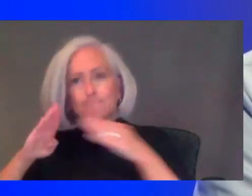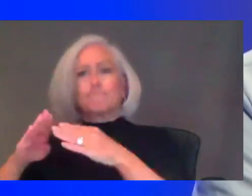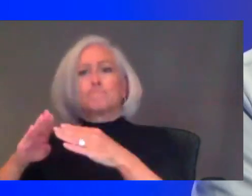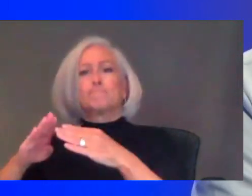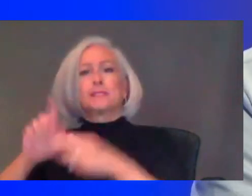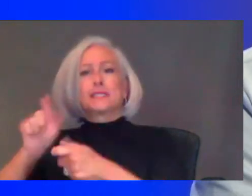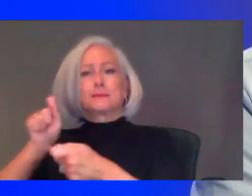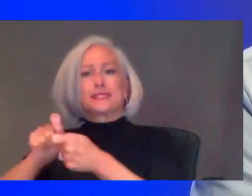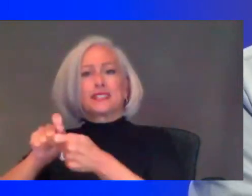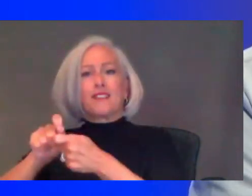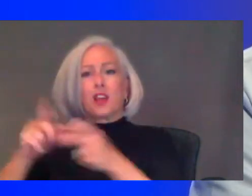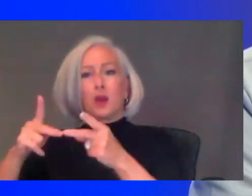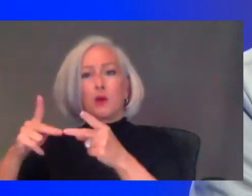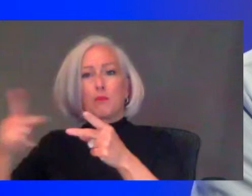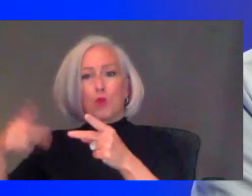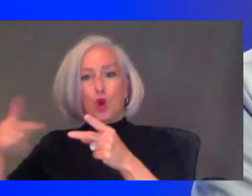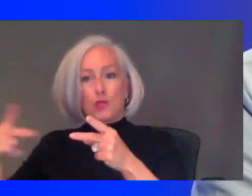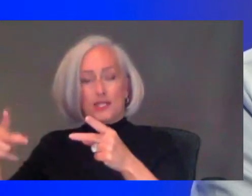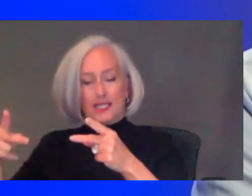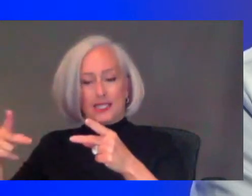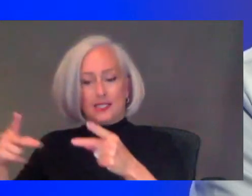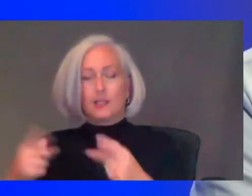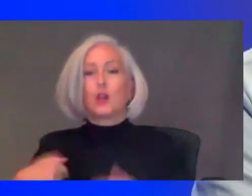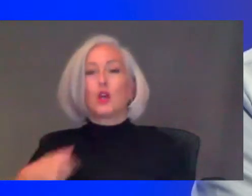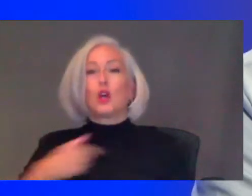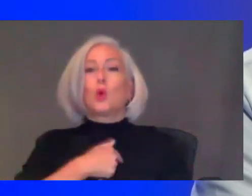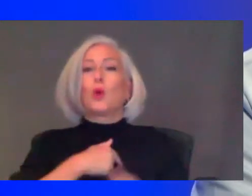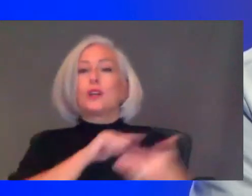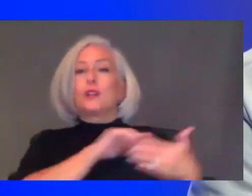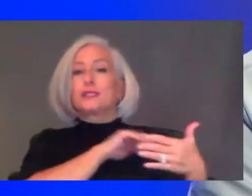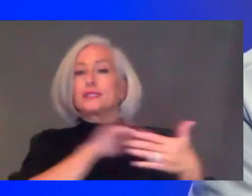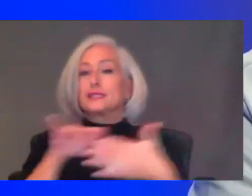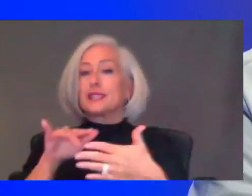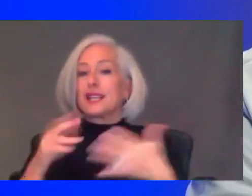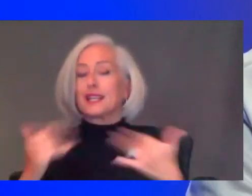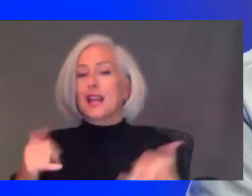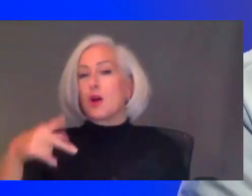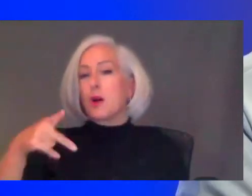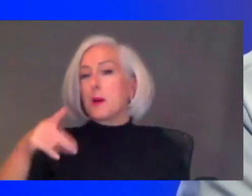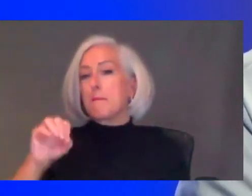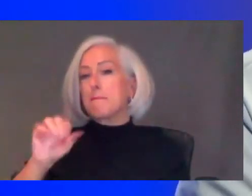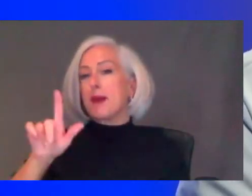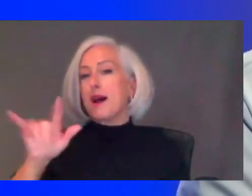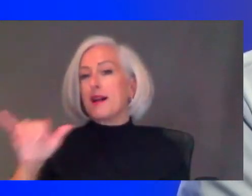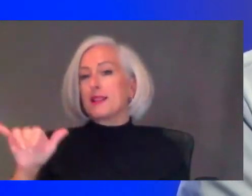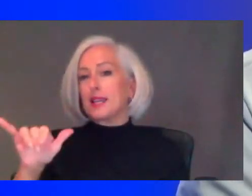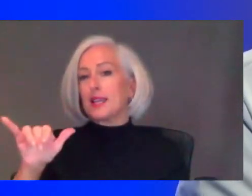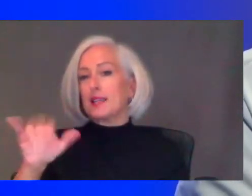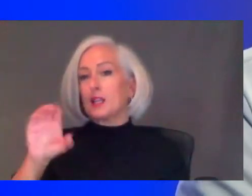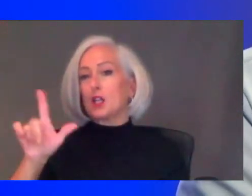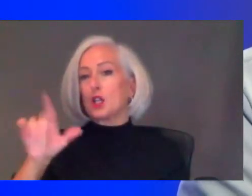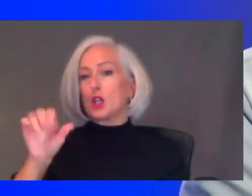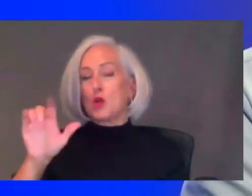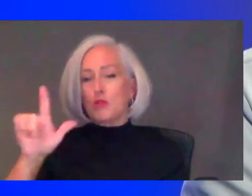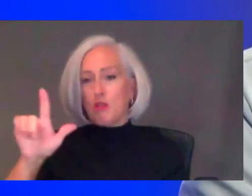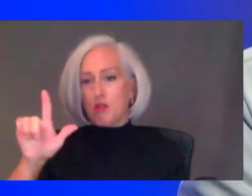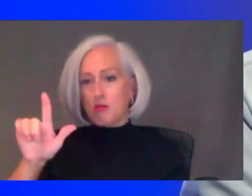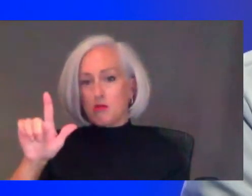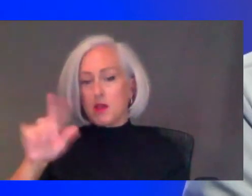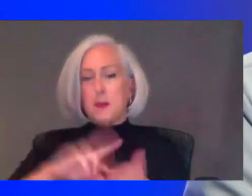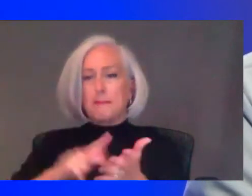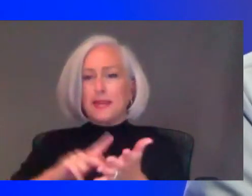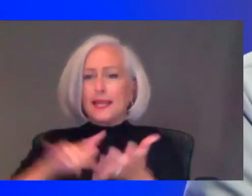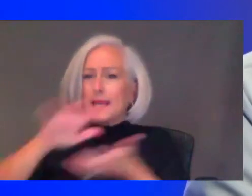use a combination of antibodies. We need to use 2 monoclonal antibodies, and these are very